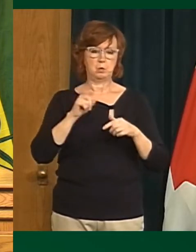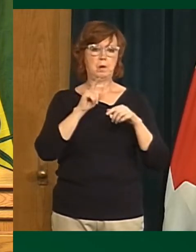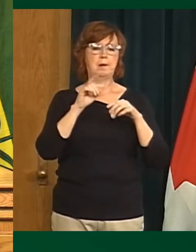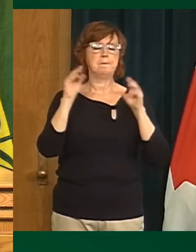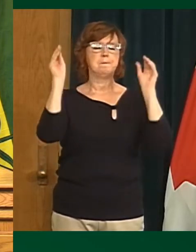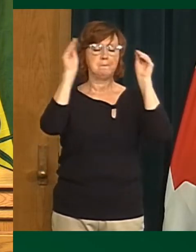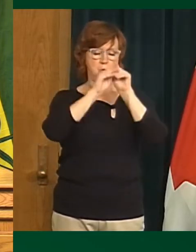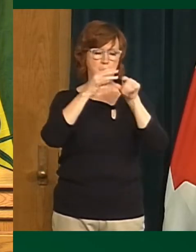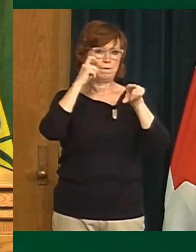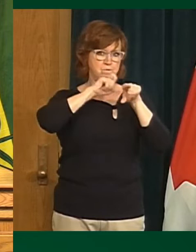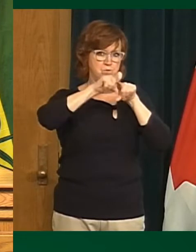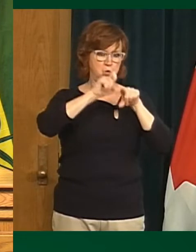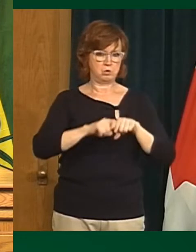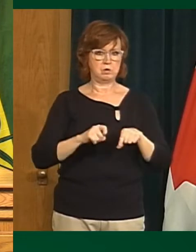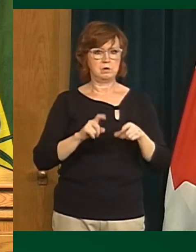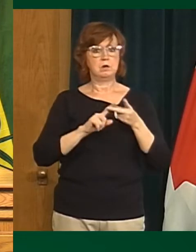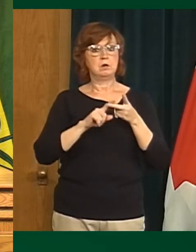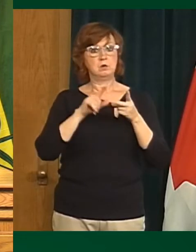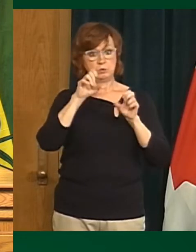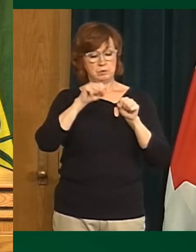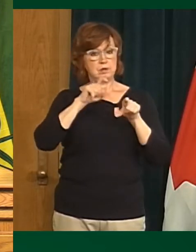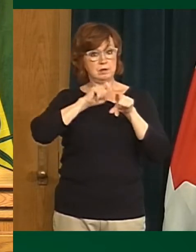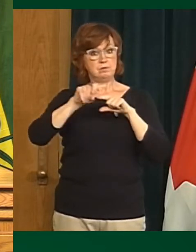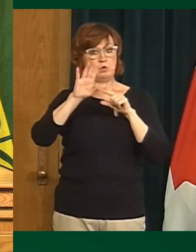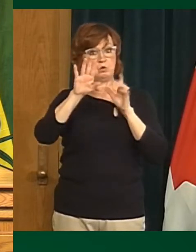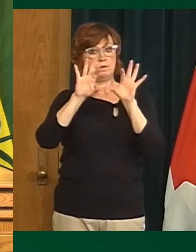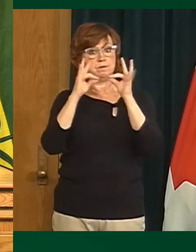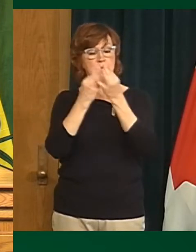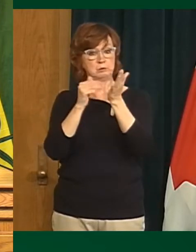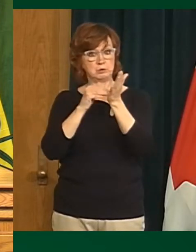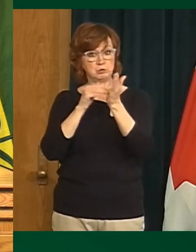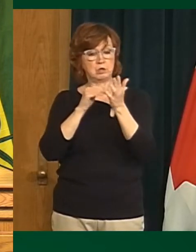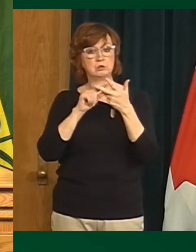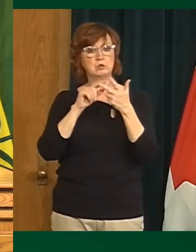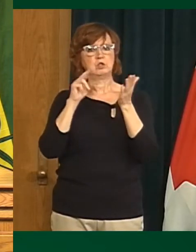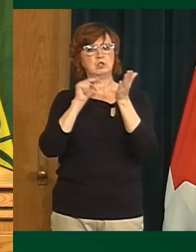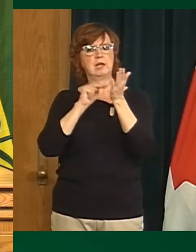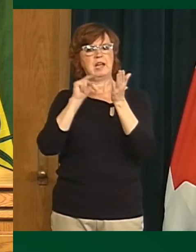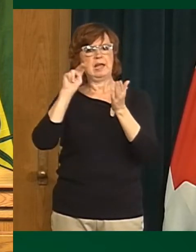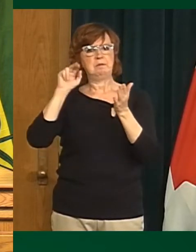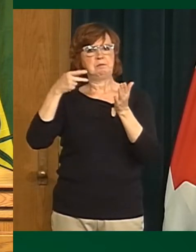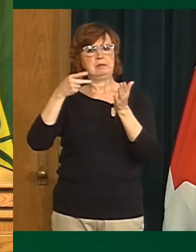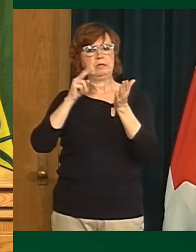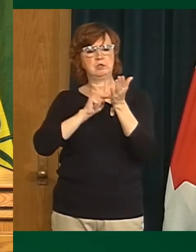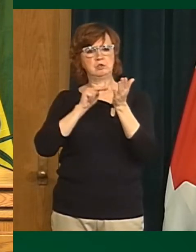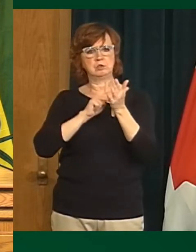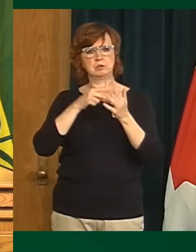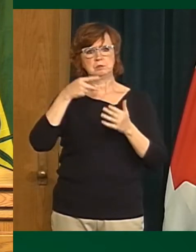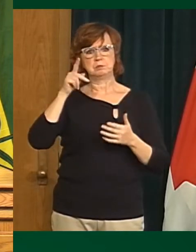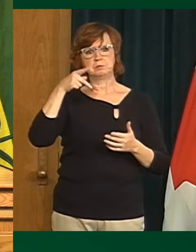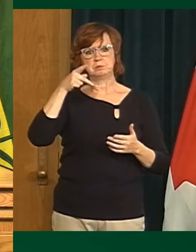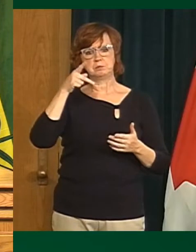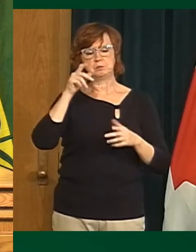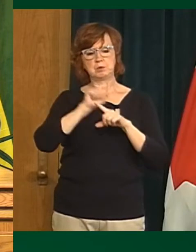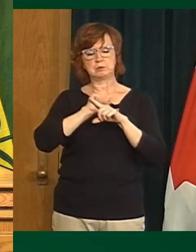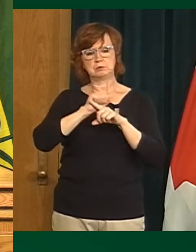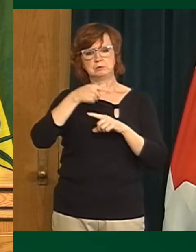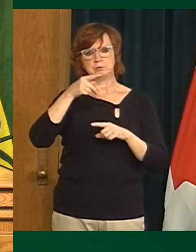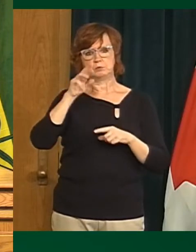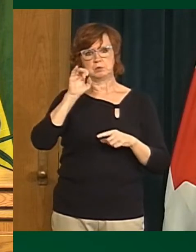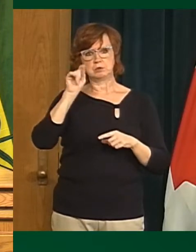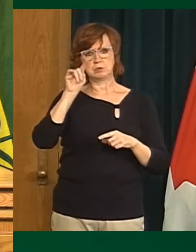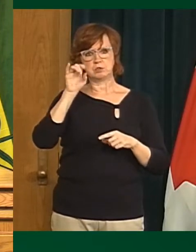811 through referrals. It's also contacting your family physician or nurse practitioner that can help support sending folks on for referral for